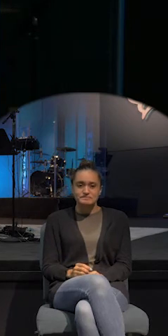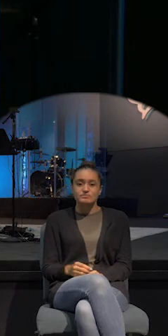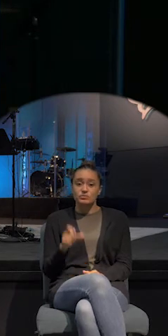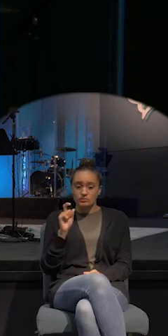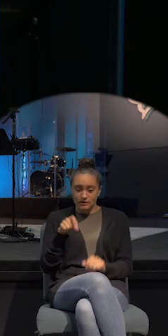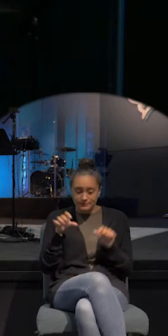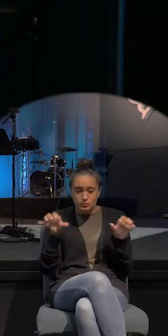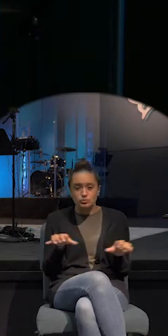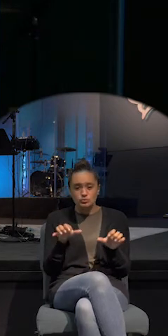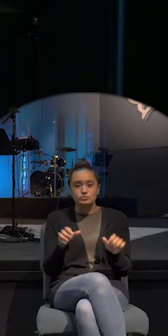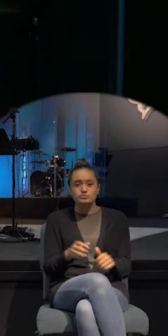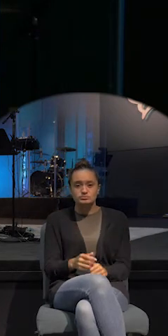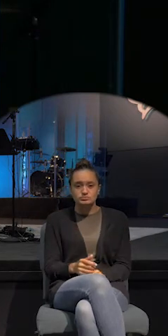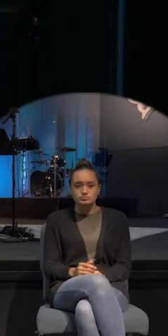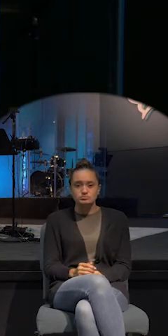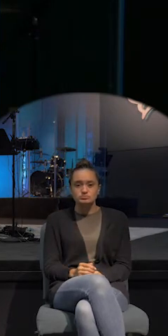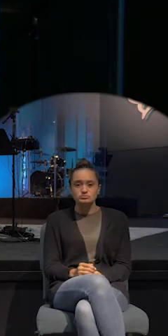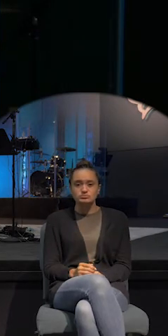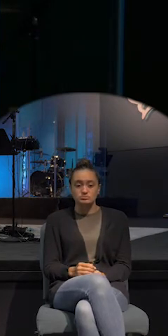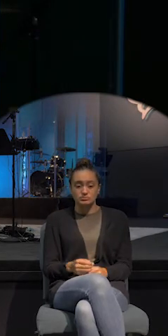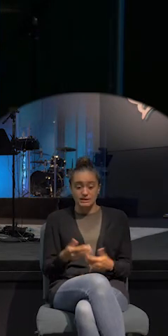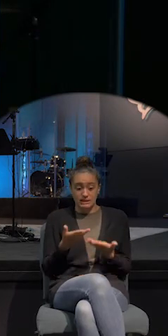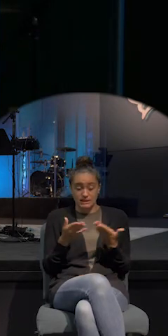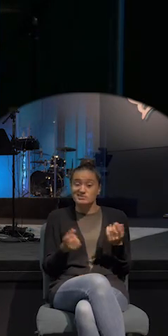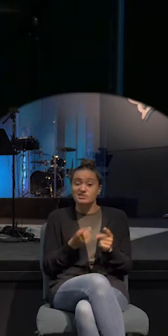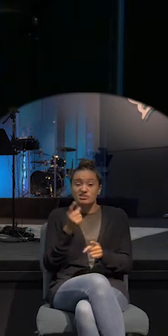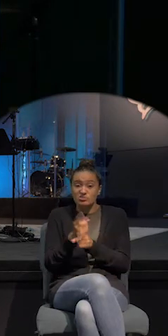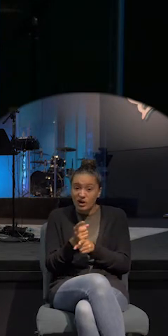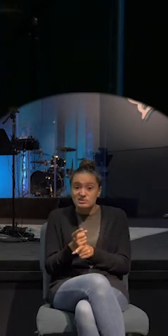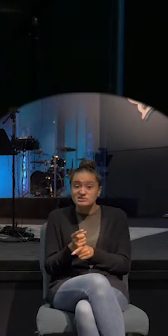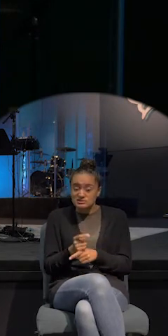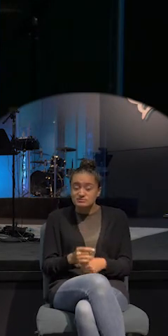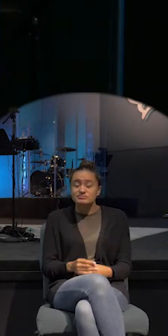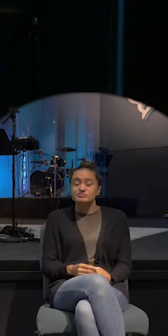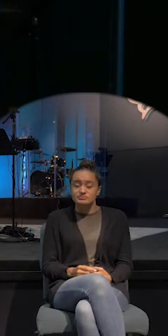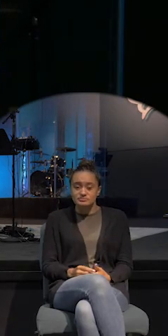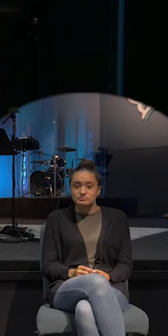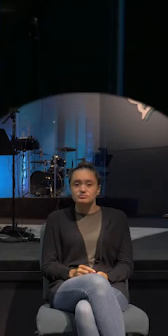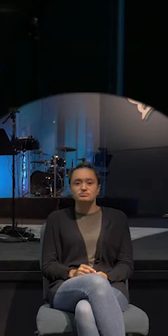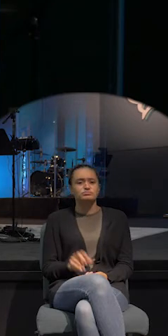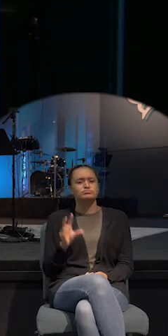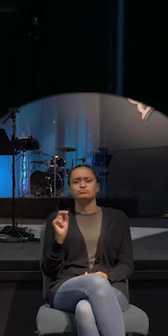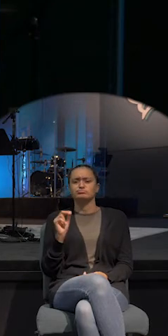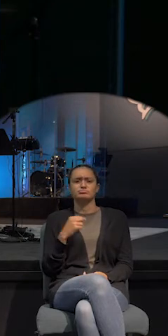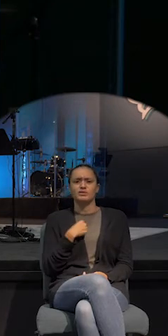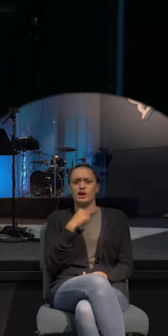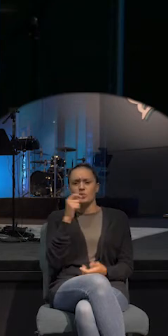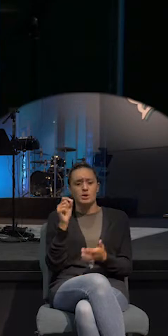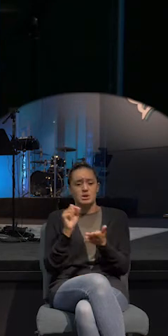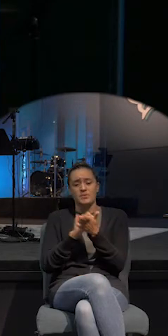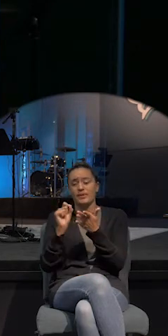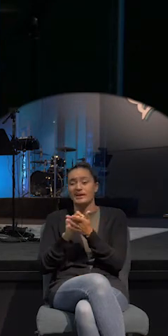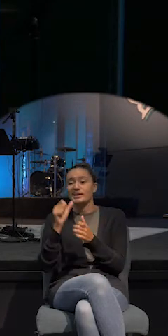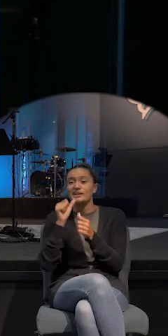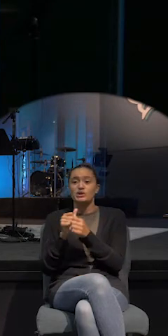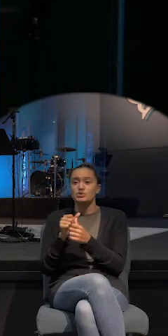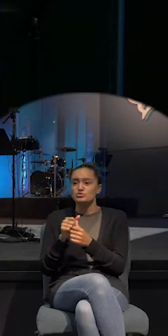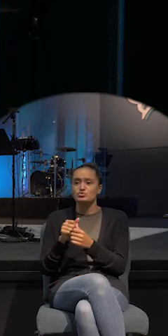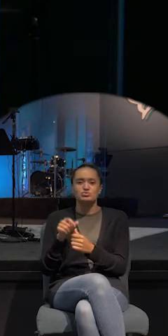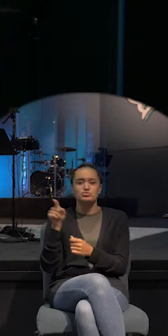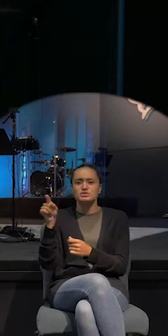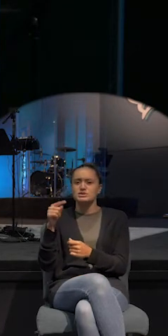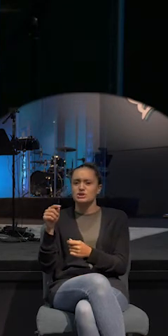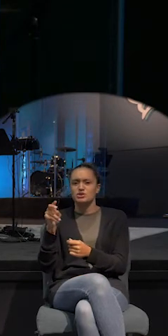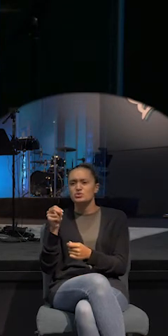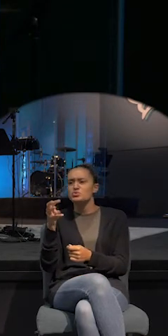you have to do what is right. What is right? No, I wasn't writing letters to the press saying, oh, by the way,